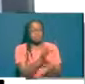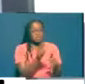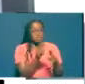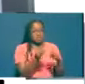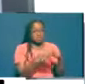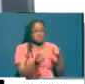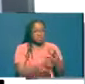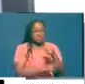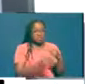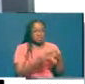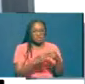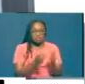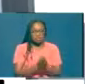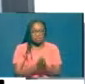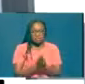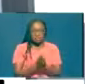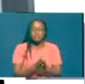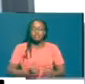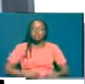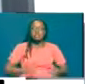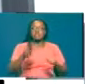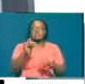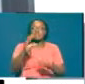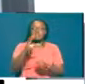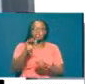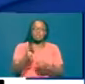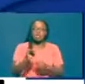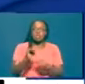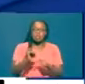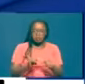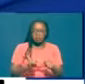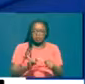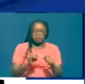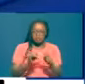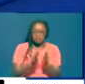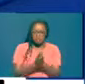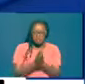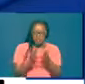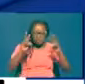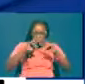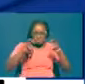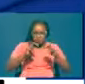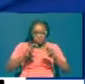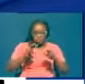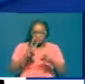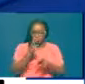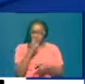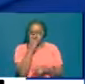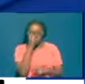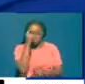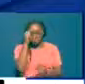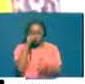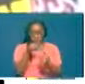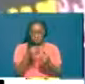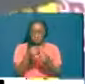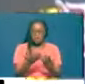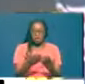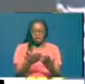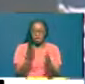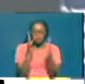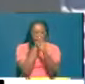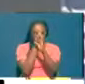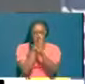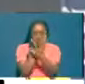A senior DCI boss says investigations have zeroed in on two main suspects who are currently on the run.